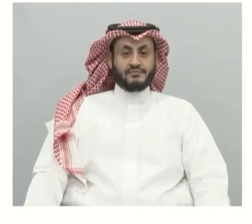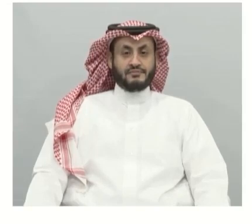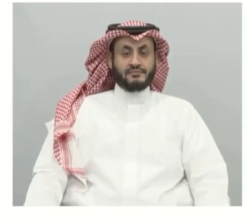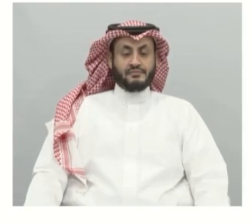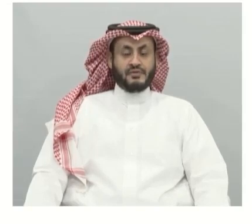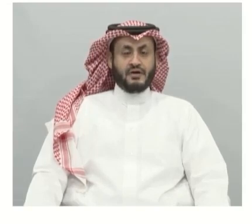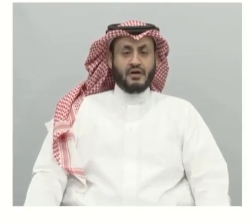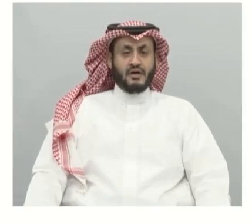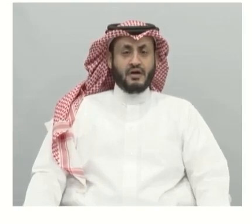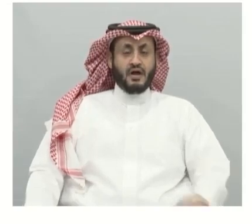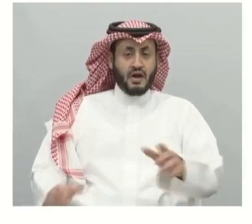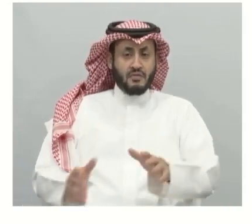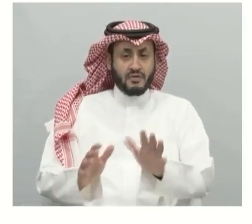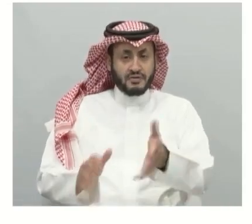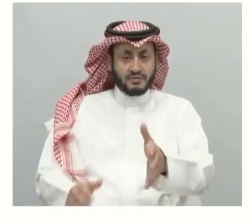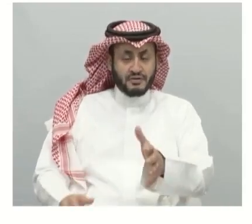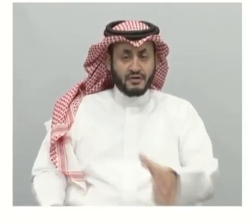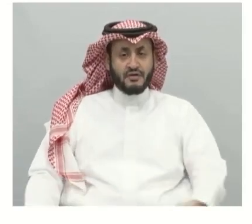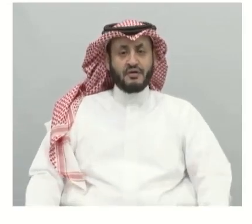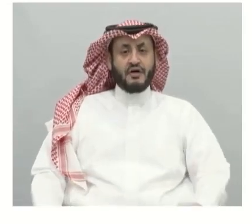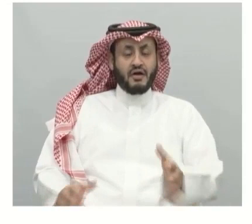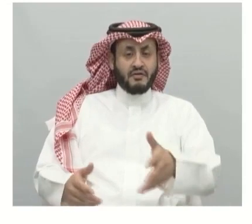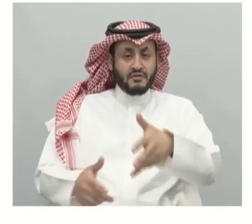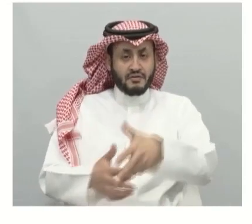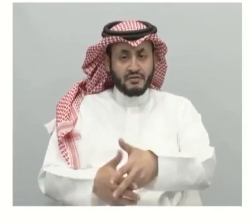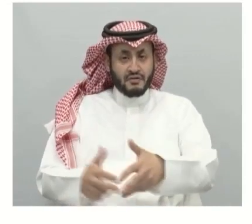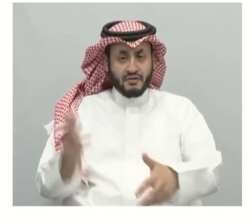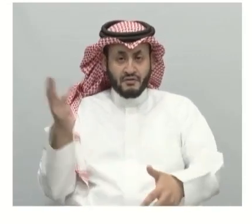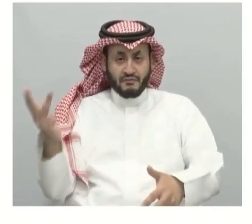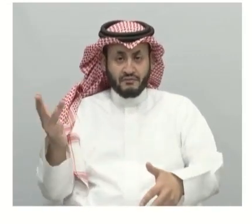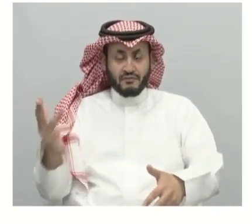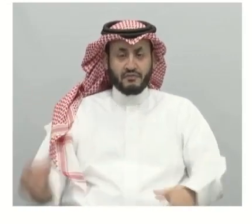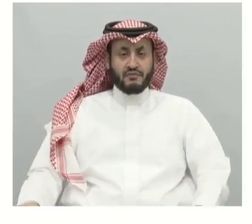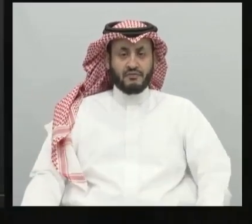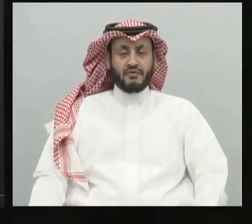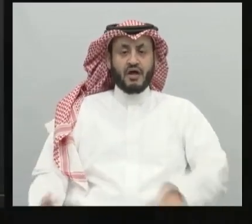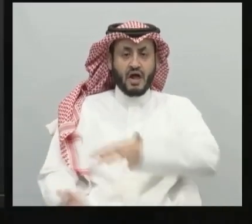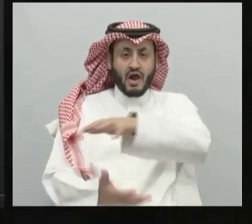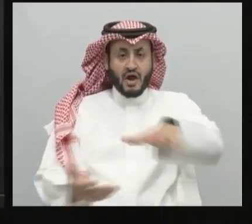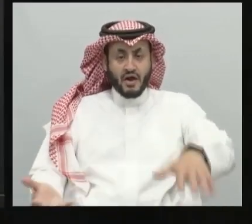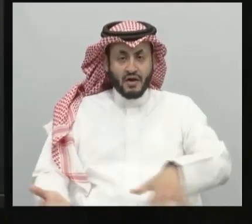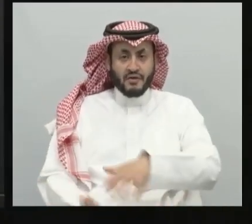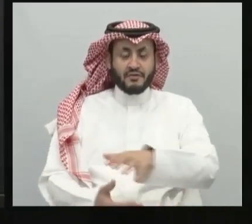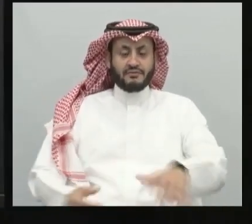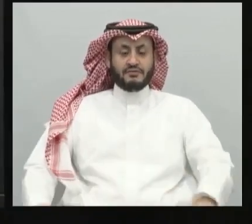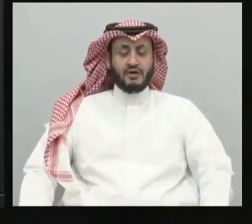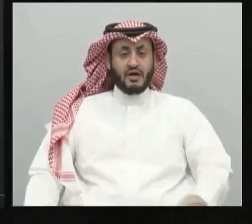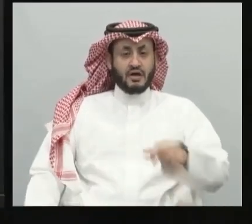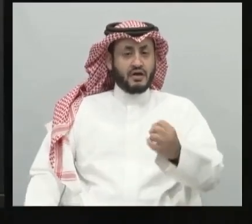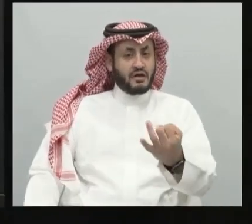new unit around the word, unit four. As I told you, we have eight units in the